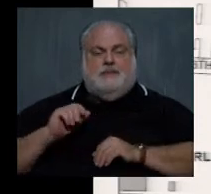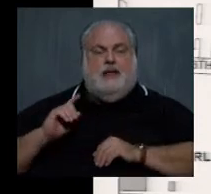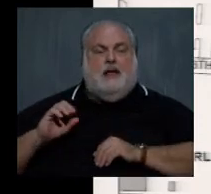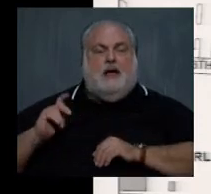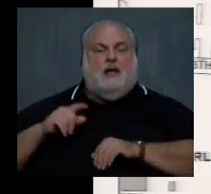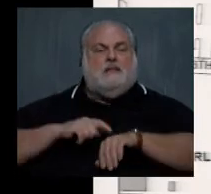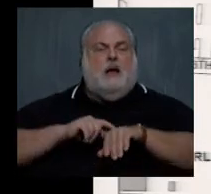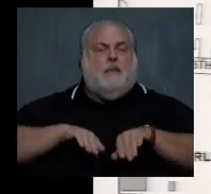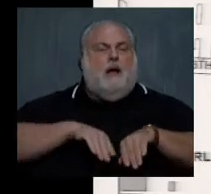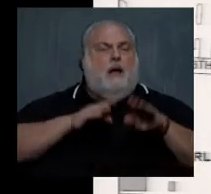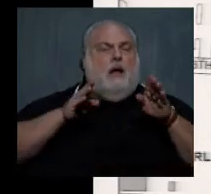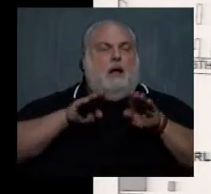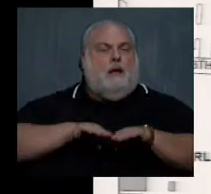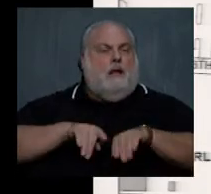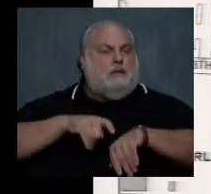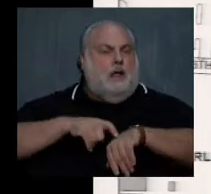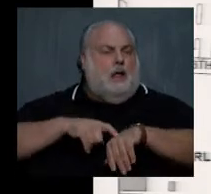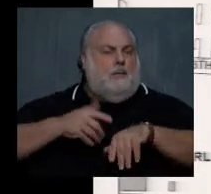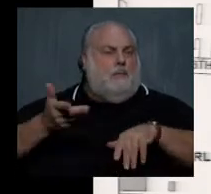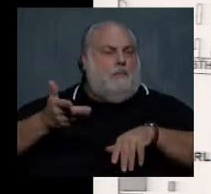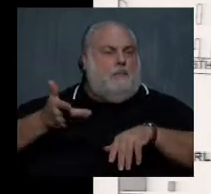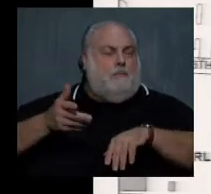operation?